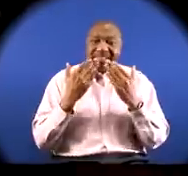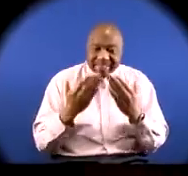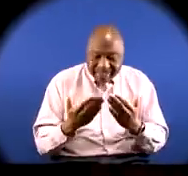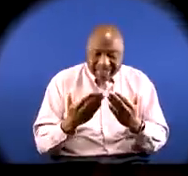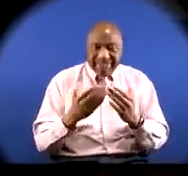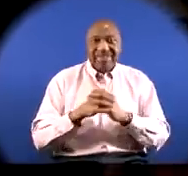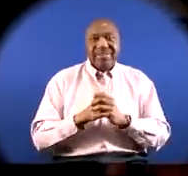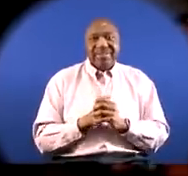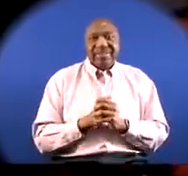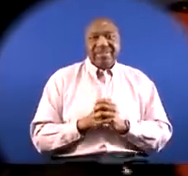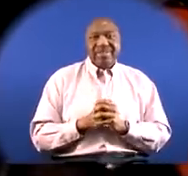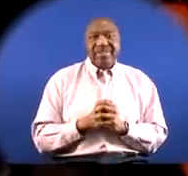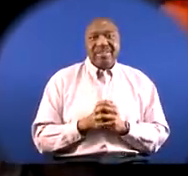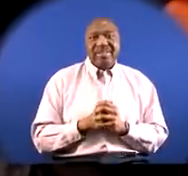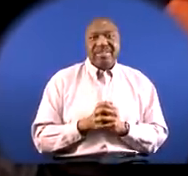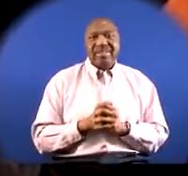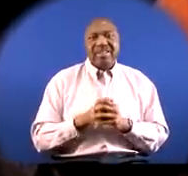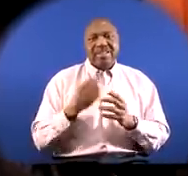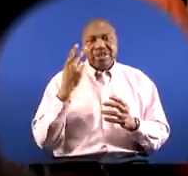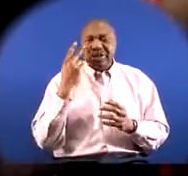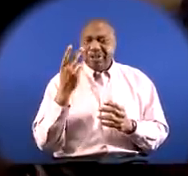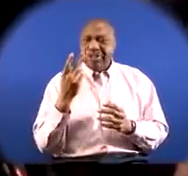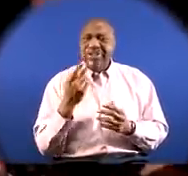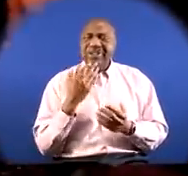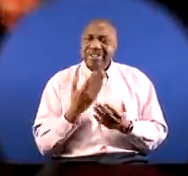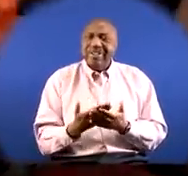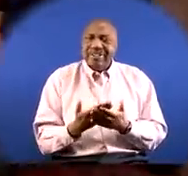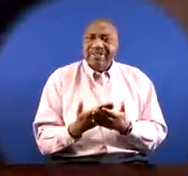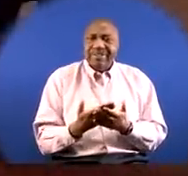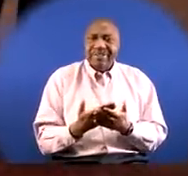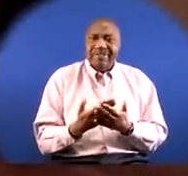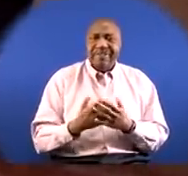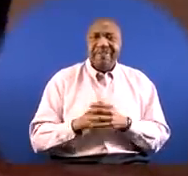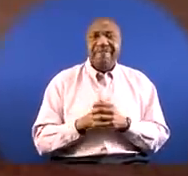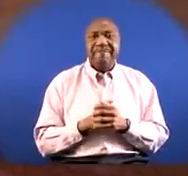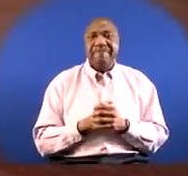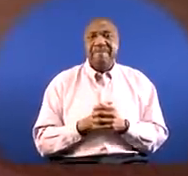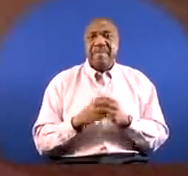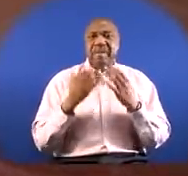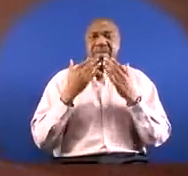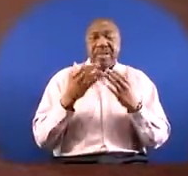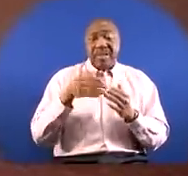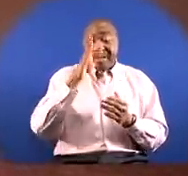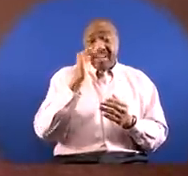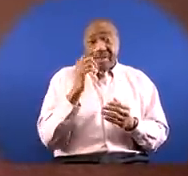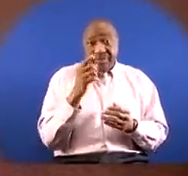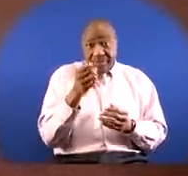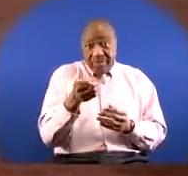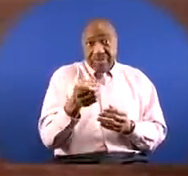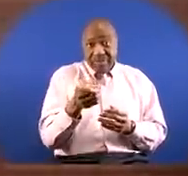Hallelujah. It's so good to see you, sir. We thank God for you.